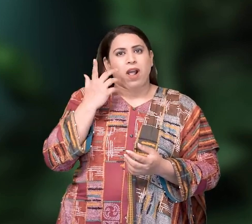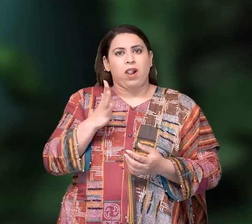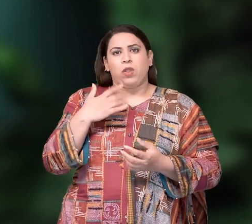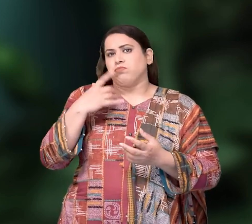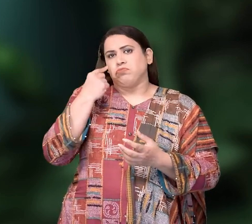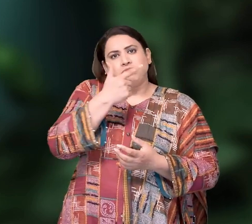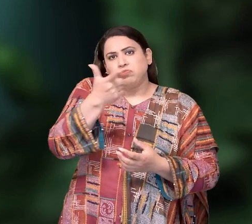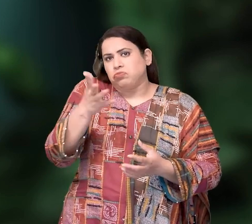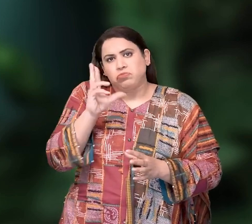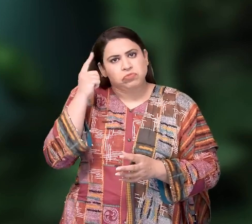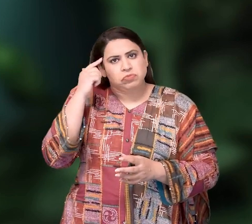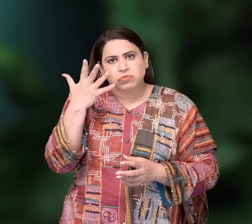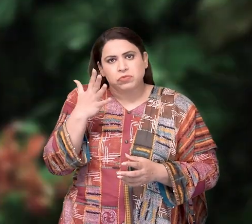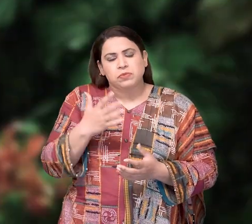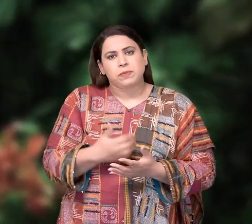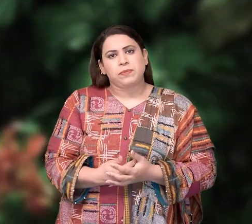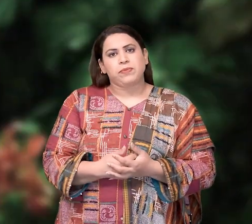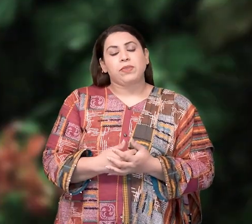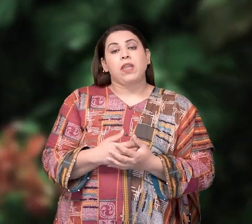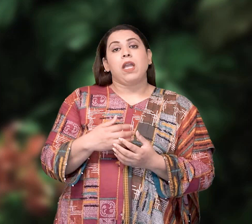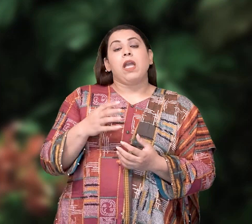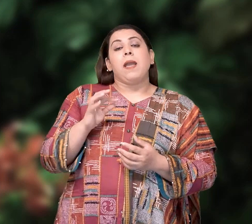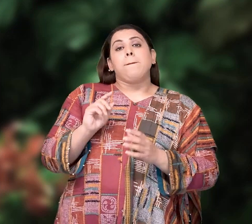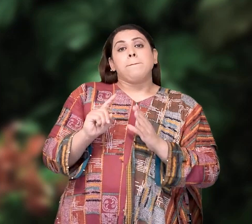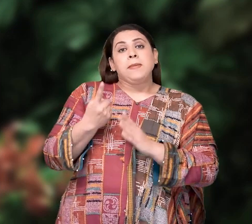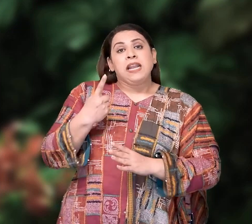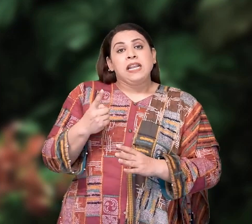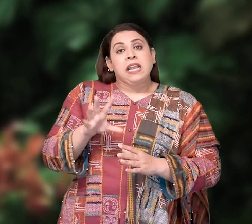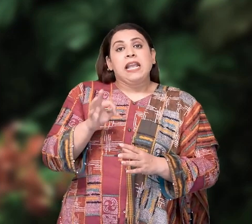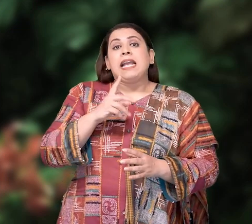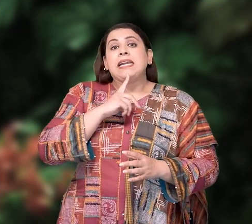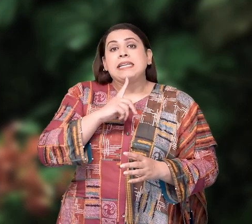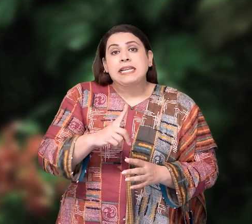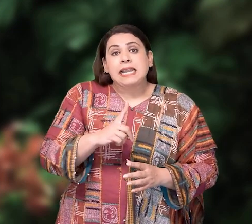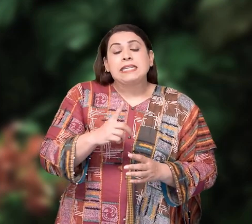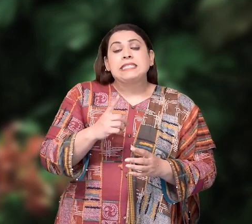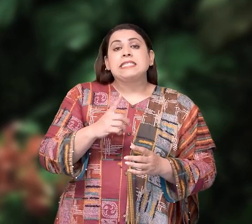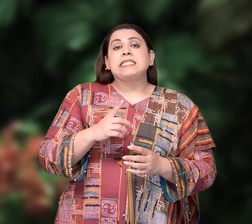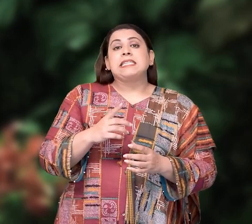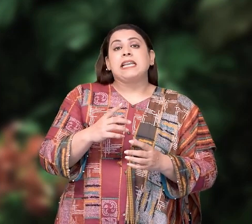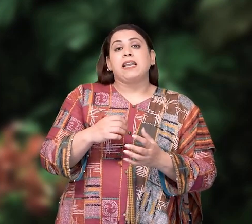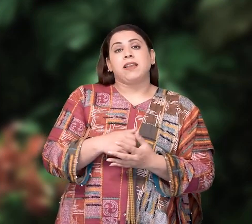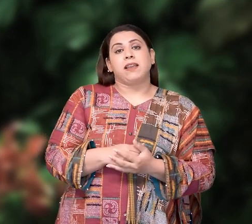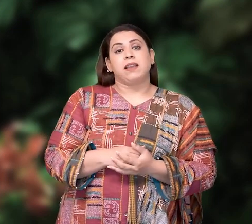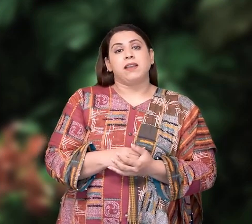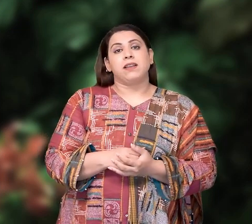out. There are many factors attributing to this, such as